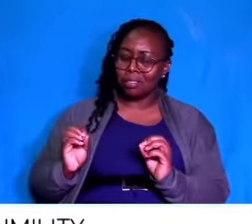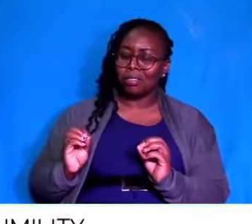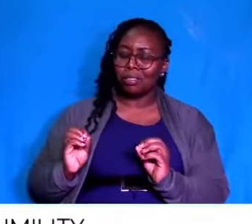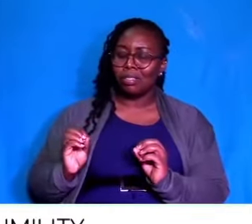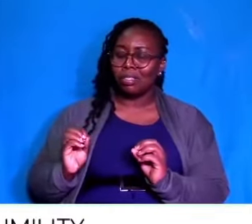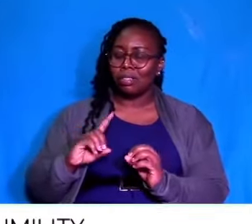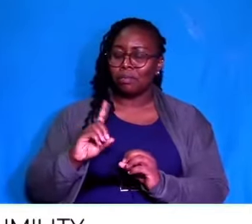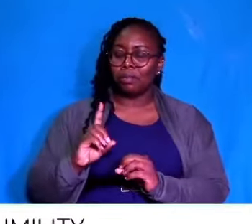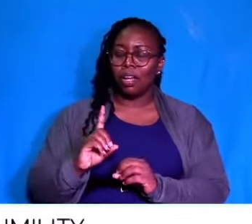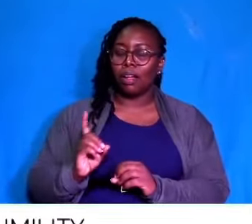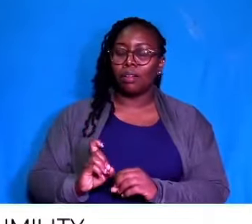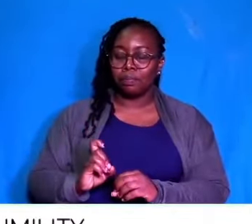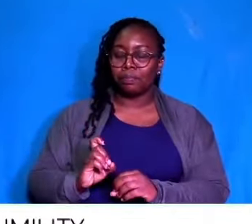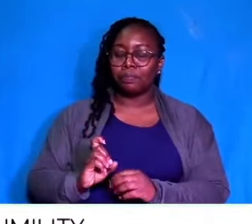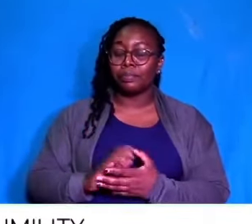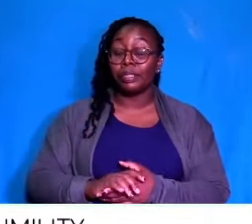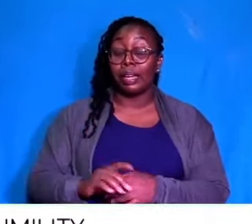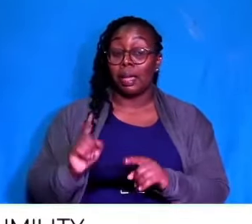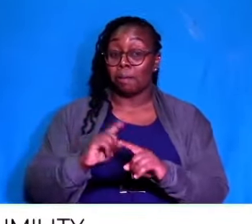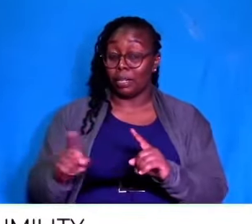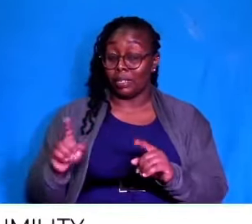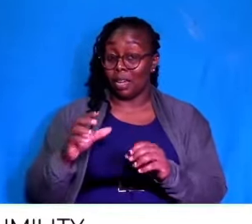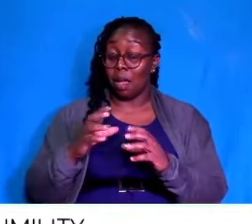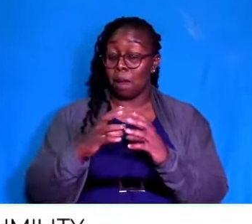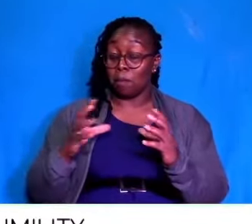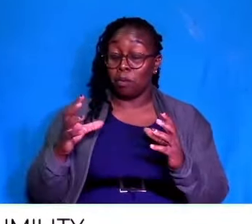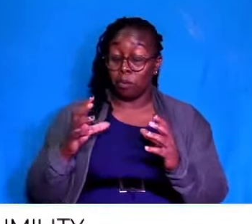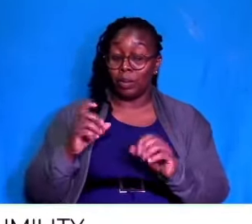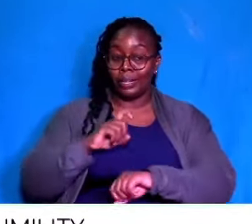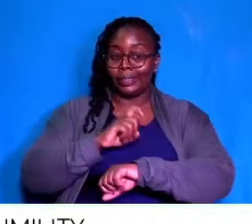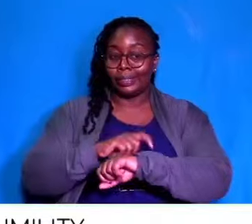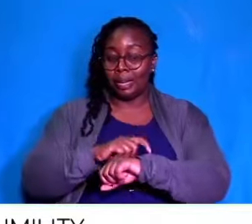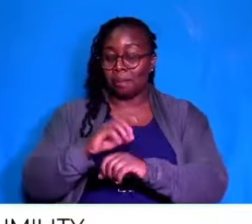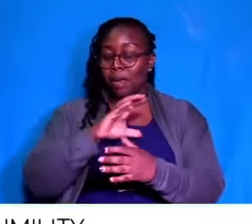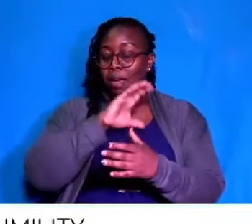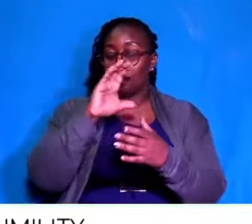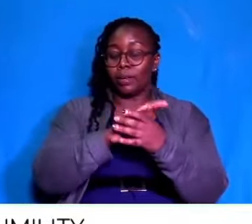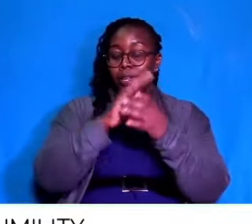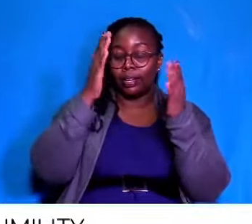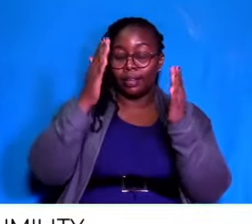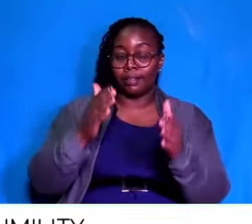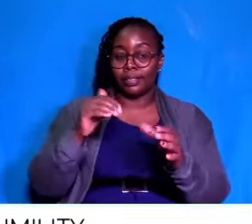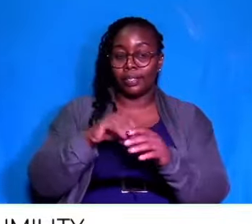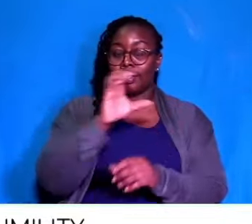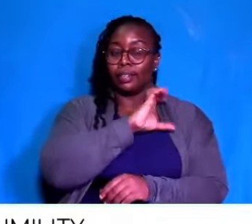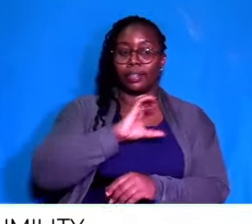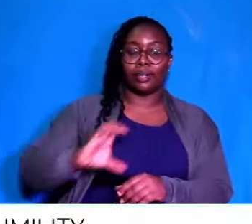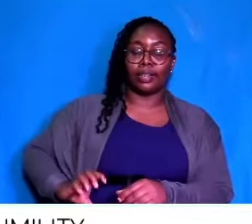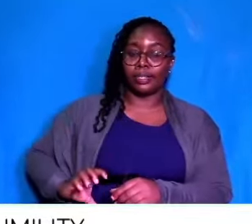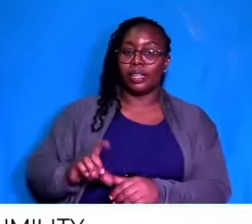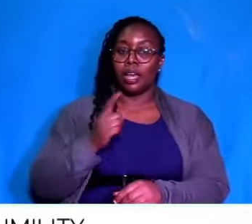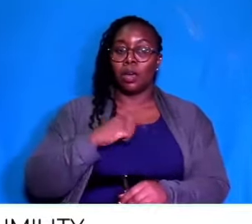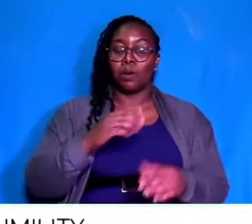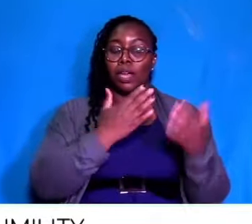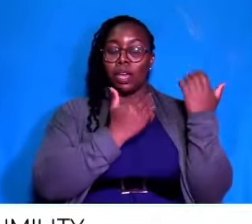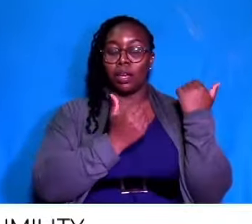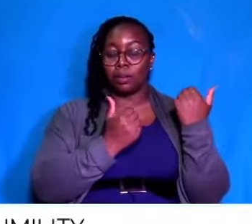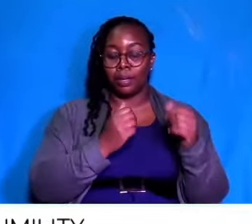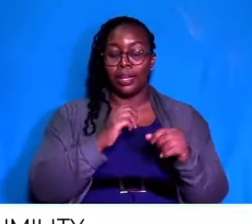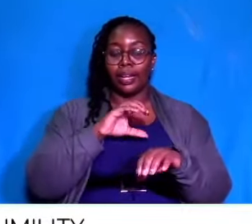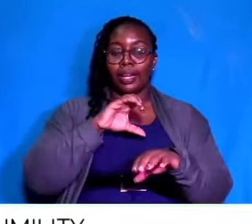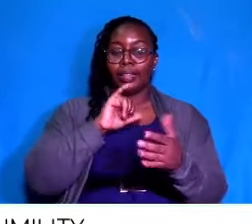one purpose? But more so, when people are believers in Christ, it is expected that we will take the effort to be